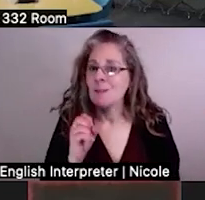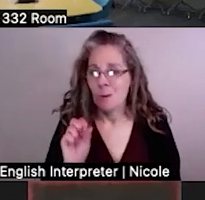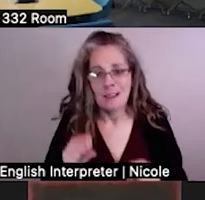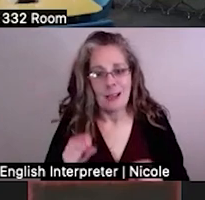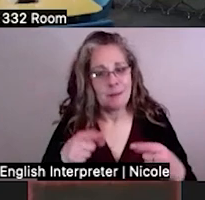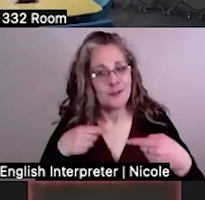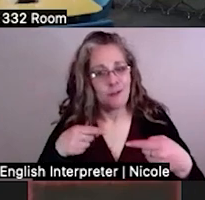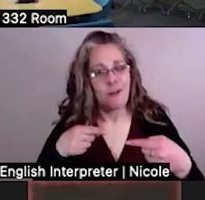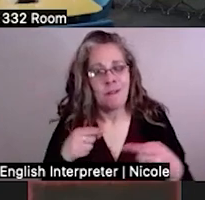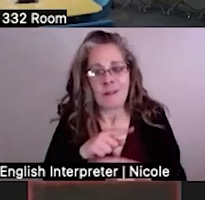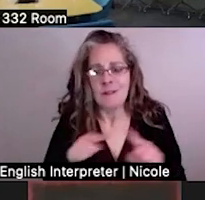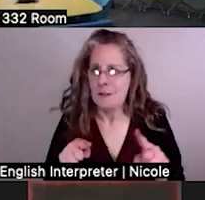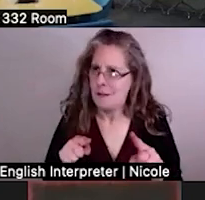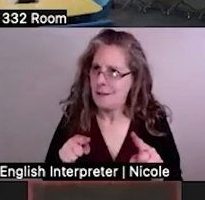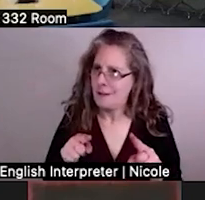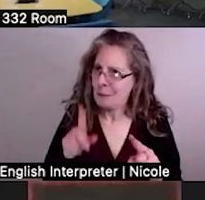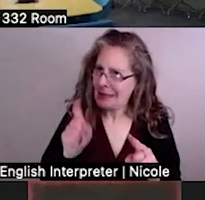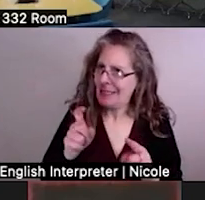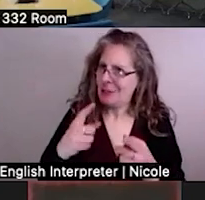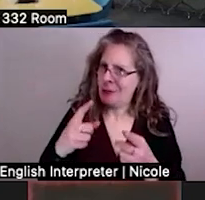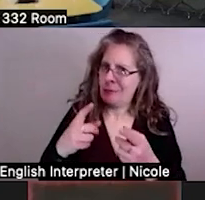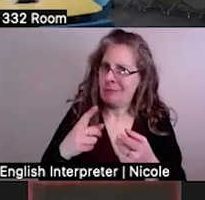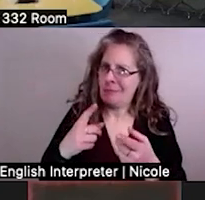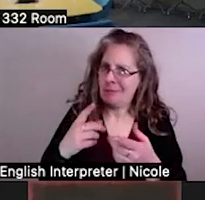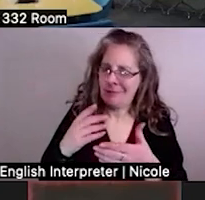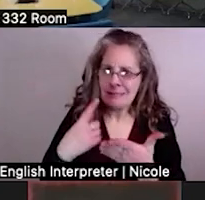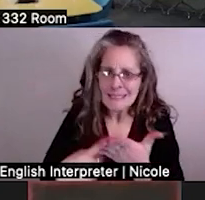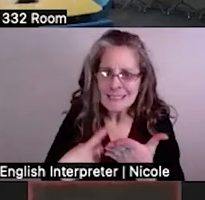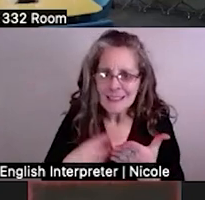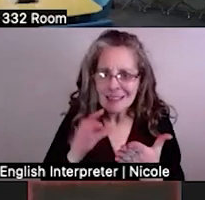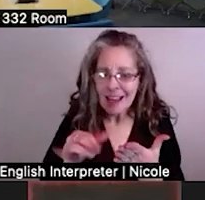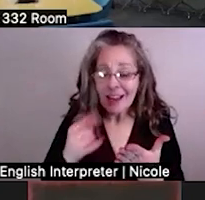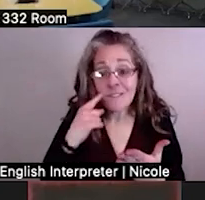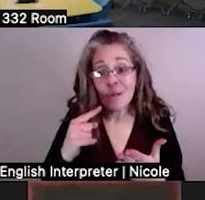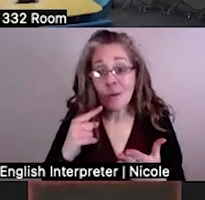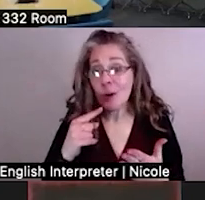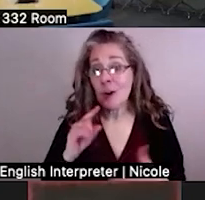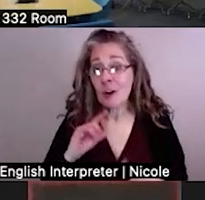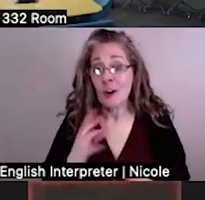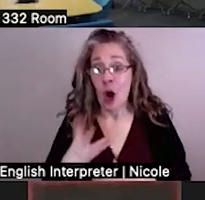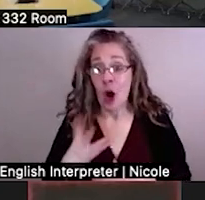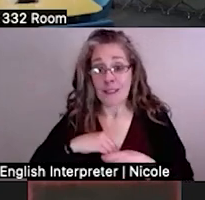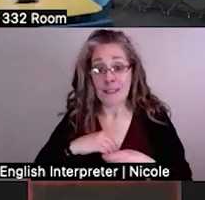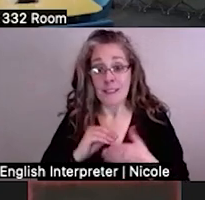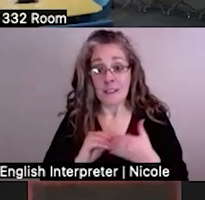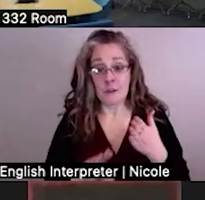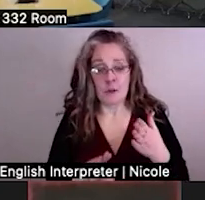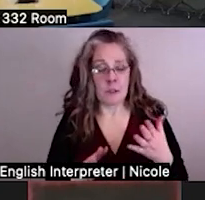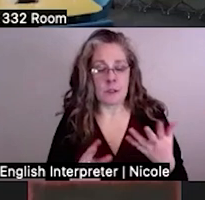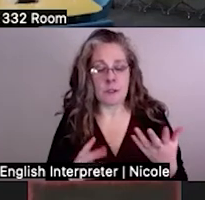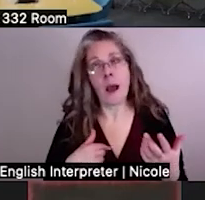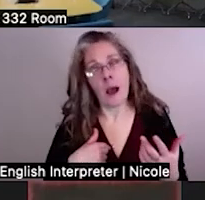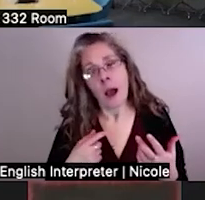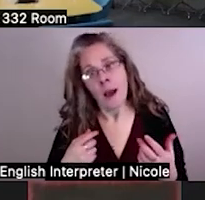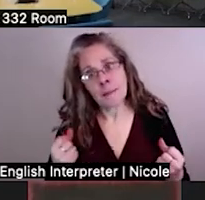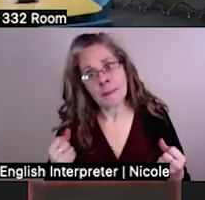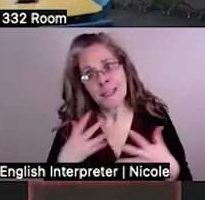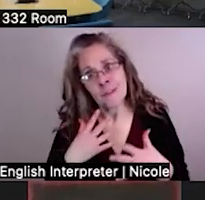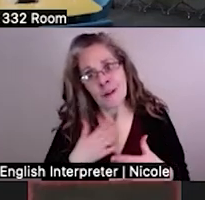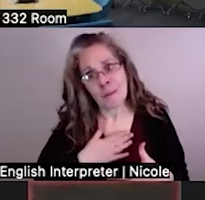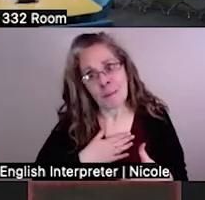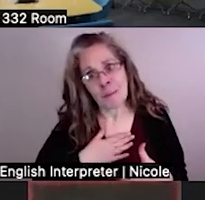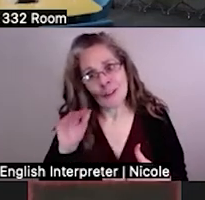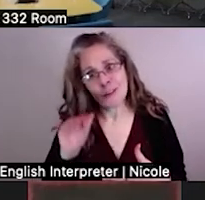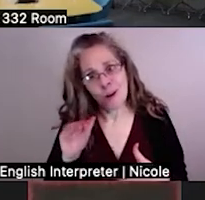have to have those conversations. And for an autistic student, like I'm terrified about my child going on to college next year. We've only looked at schools that have